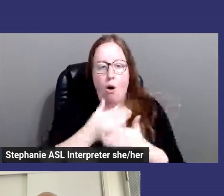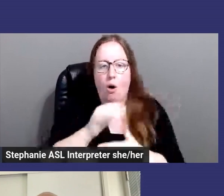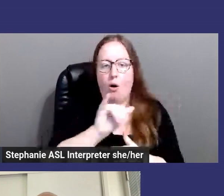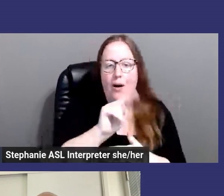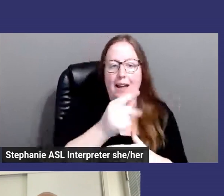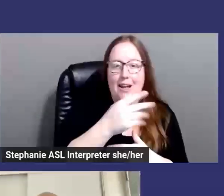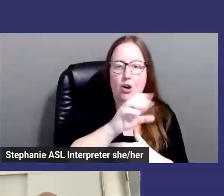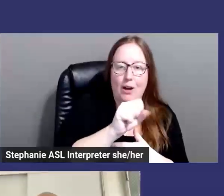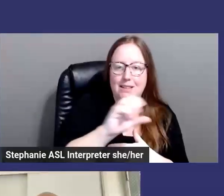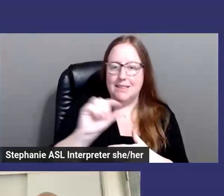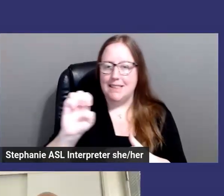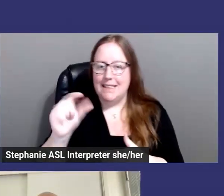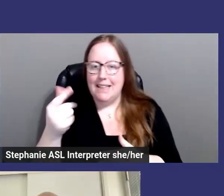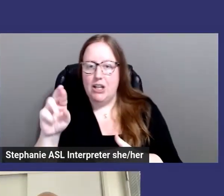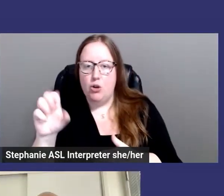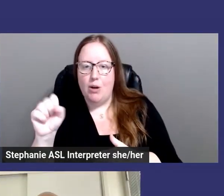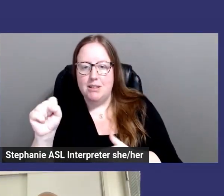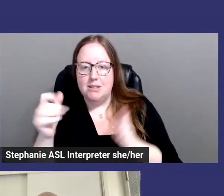egress technologies,